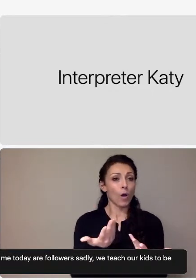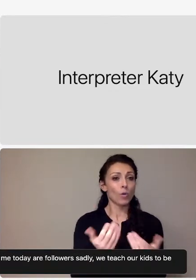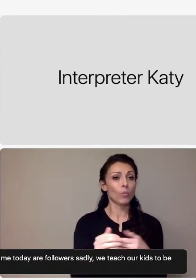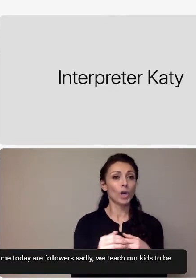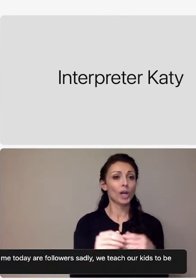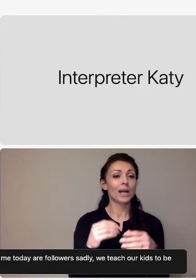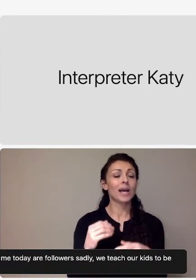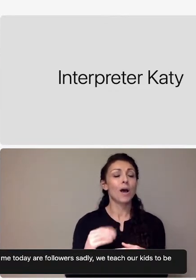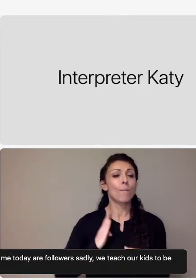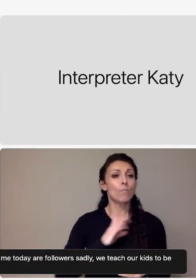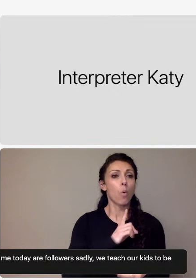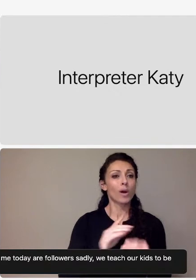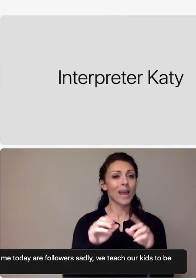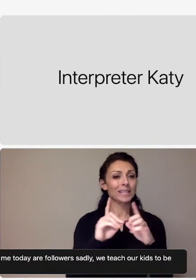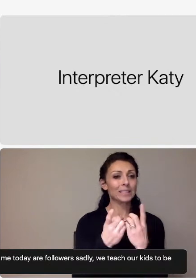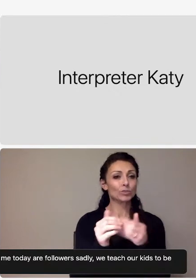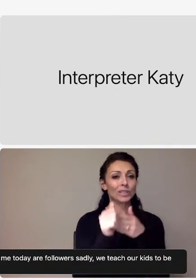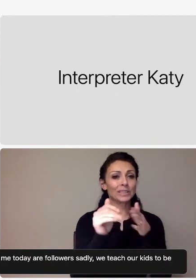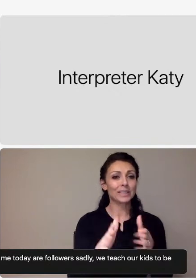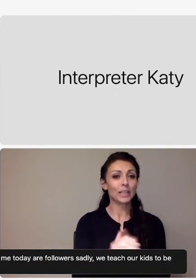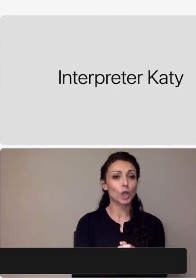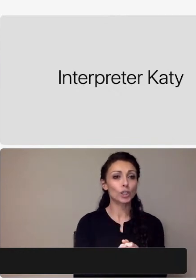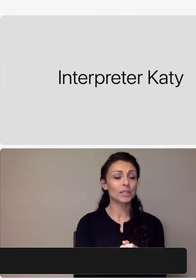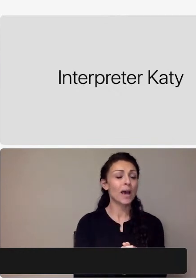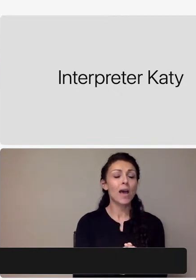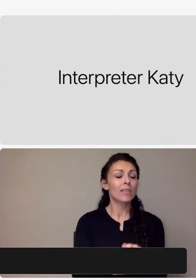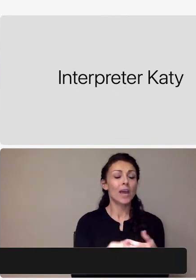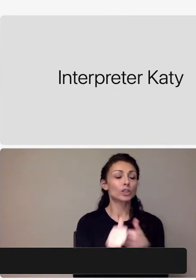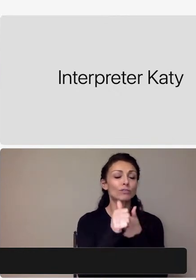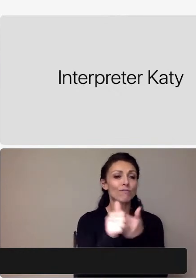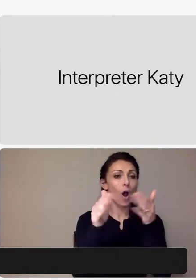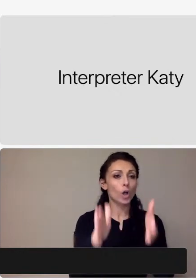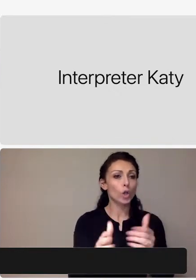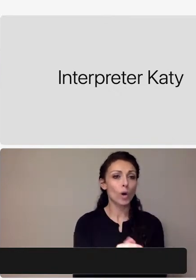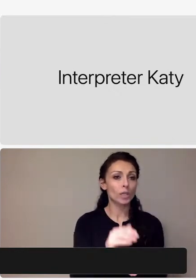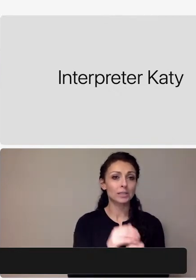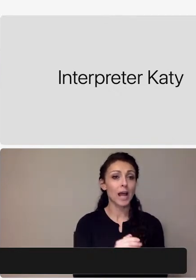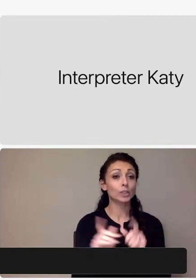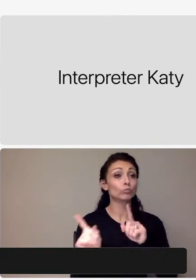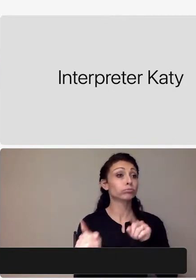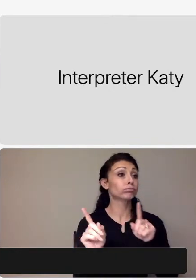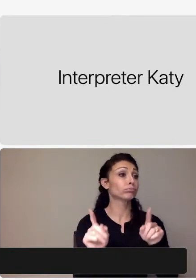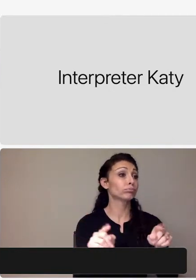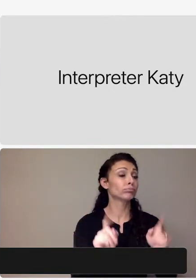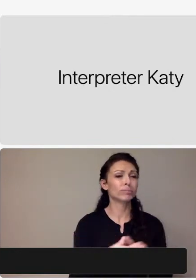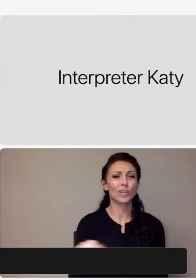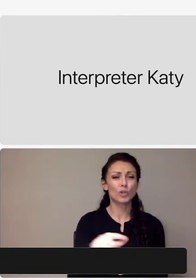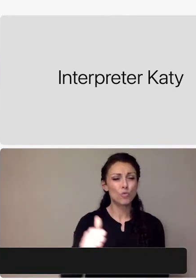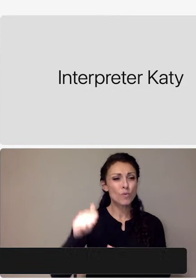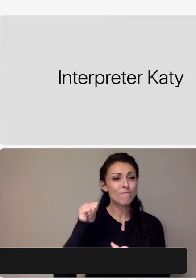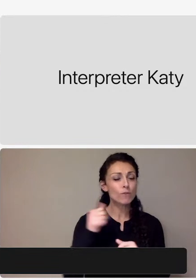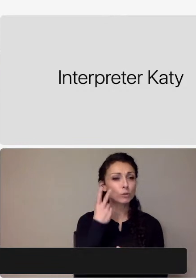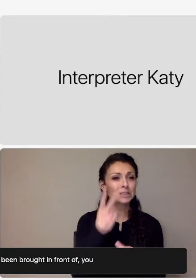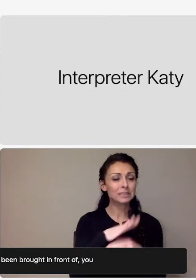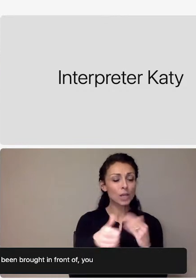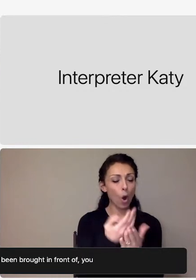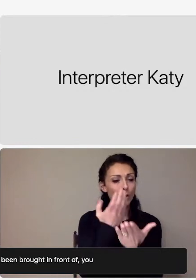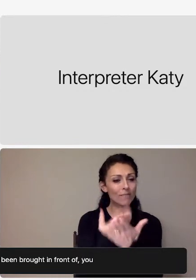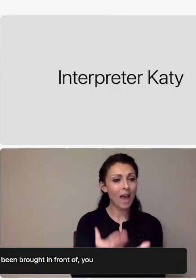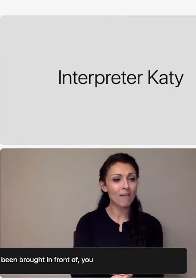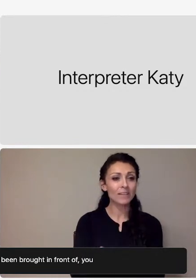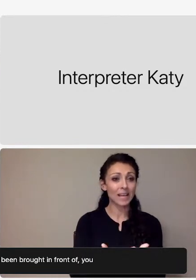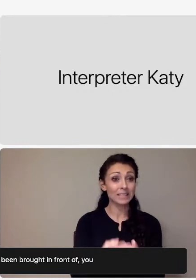research of how this vaccine will harm our kids you refuse to see the evidence that has been brought in front of you at each of these